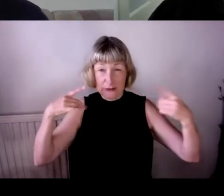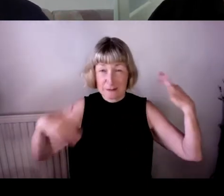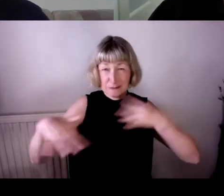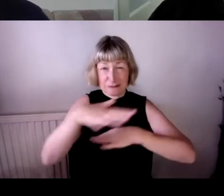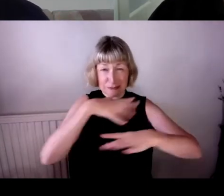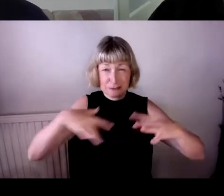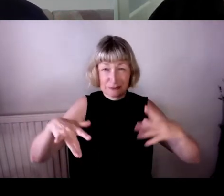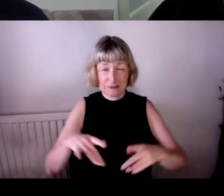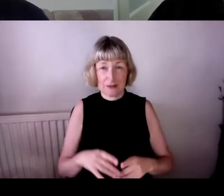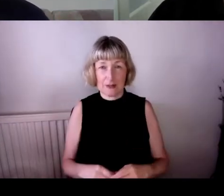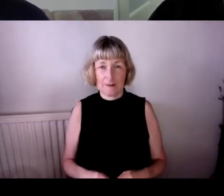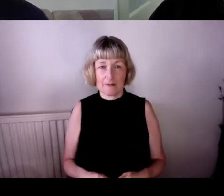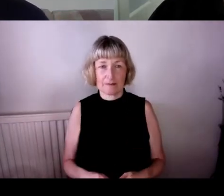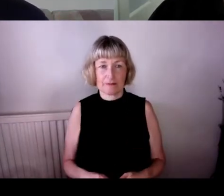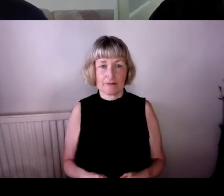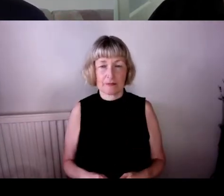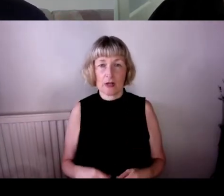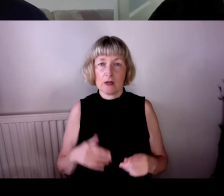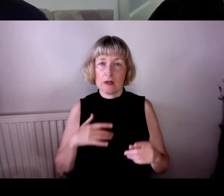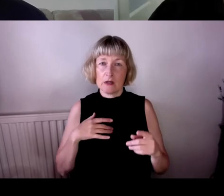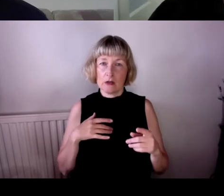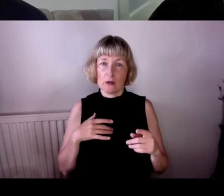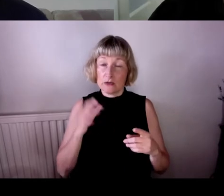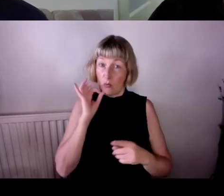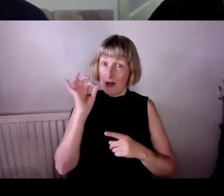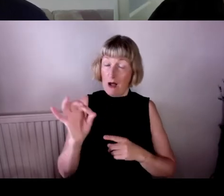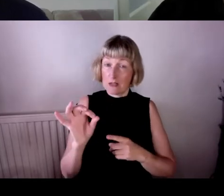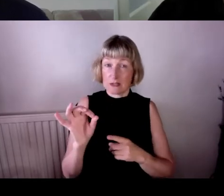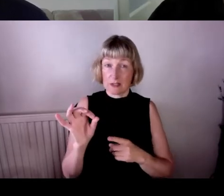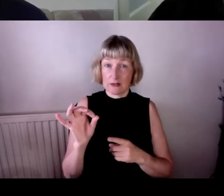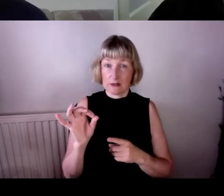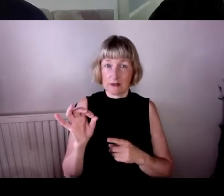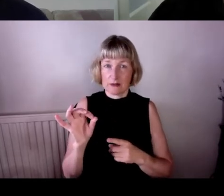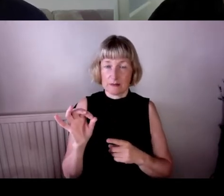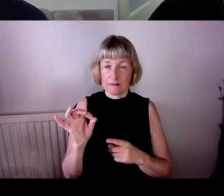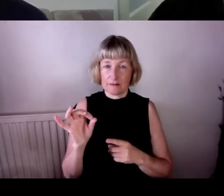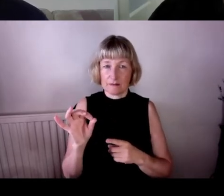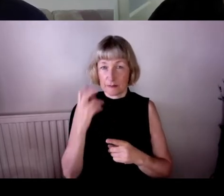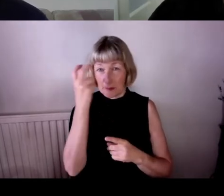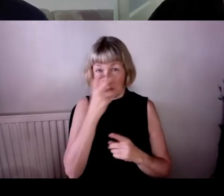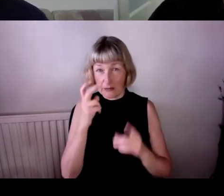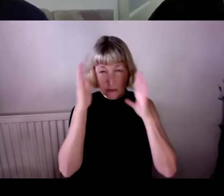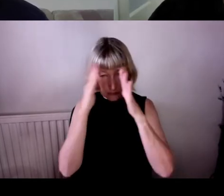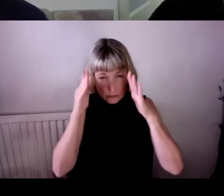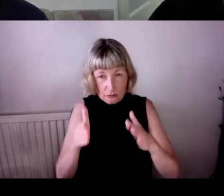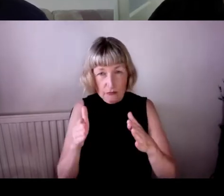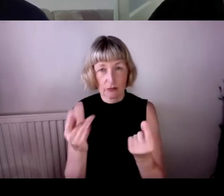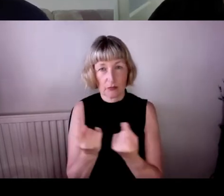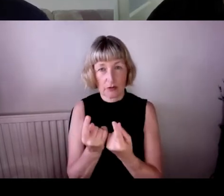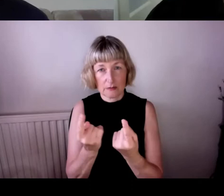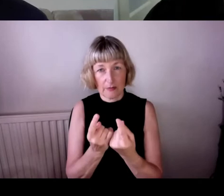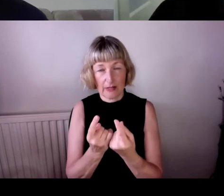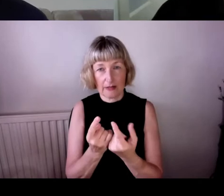describe. And we are fighting against that. We are asking the audience to concentrate on something in